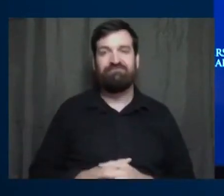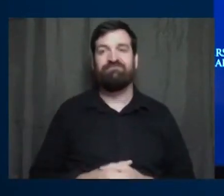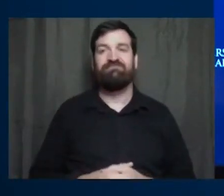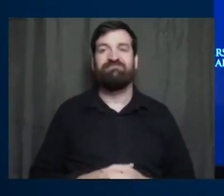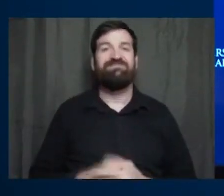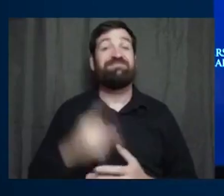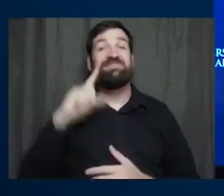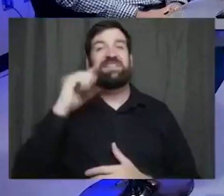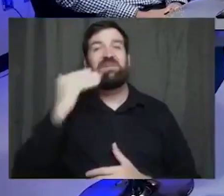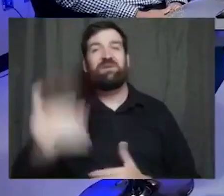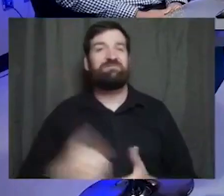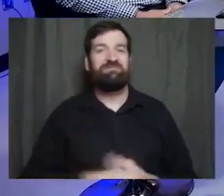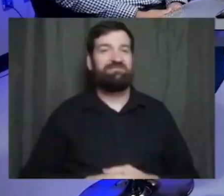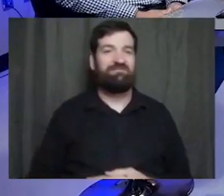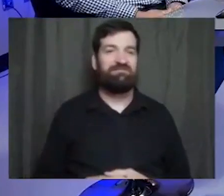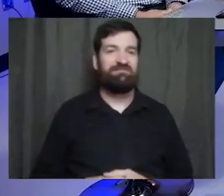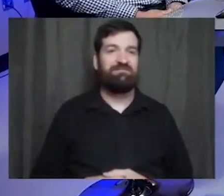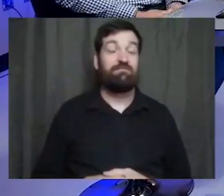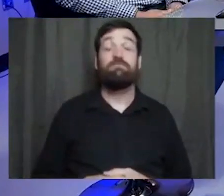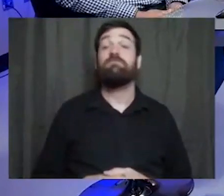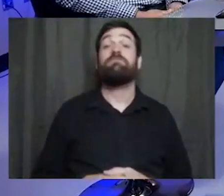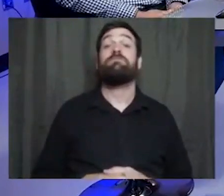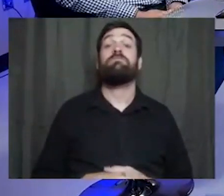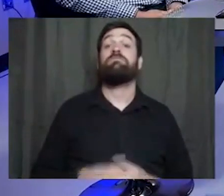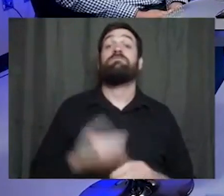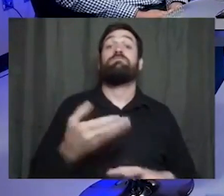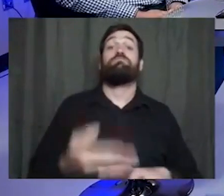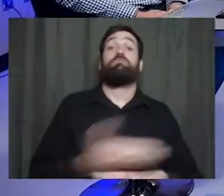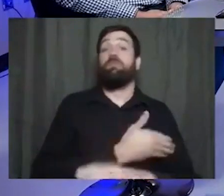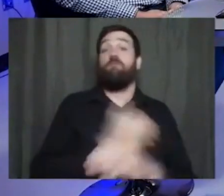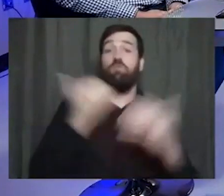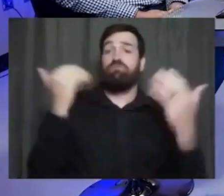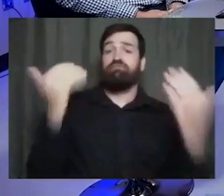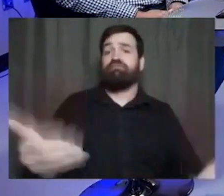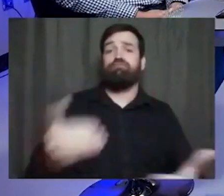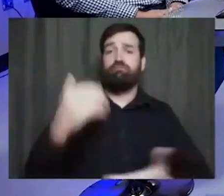good. So before we jump into our discussion, are there any reporter questions?